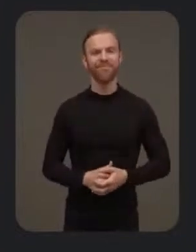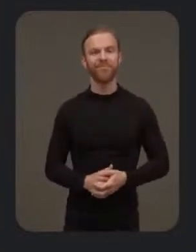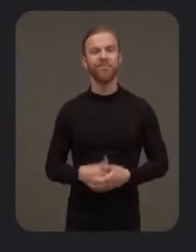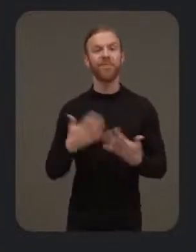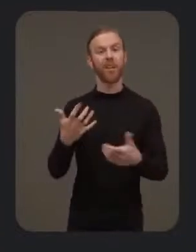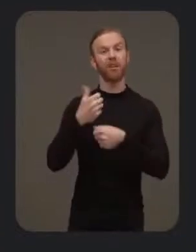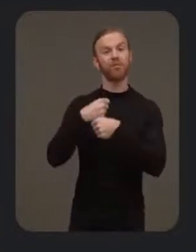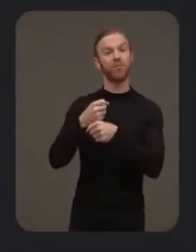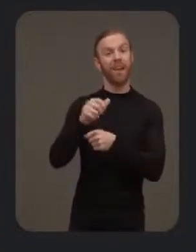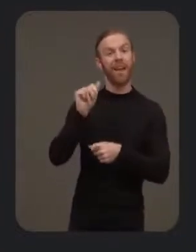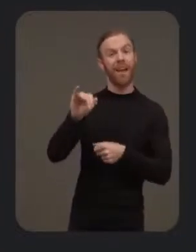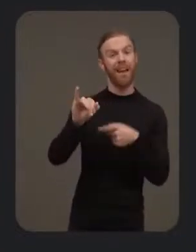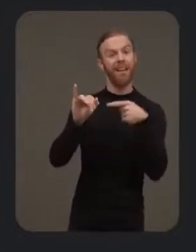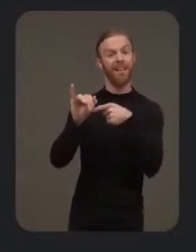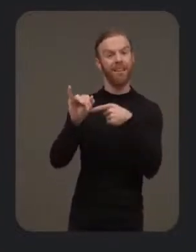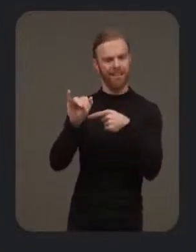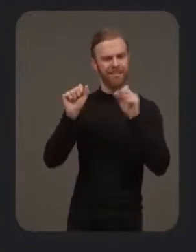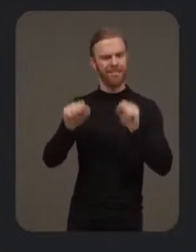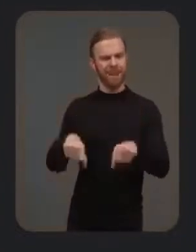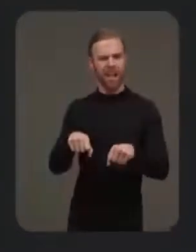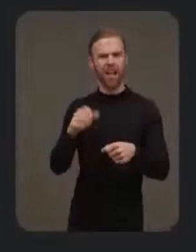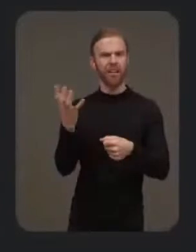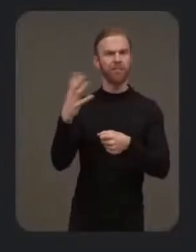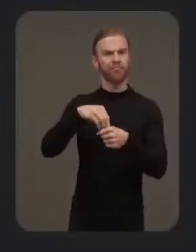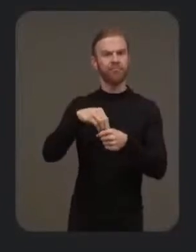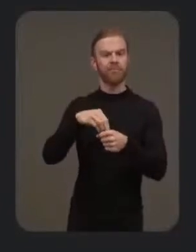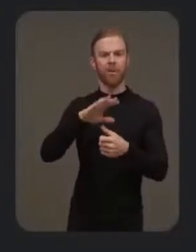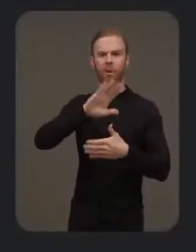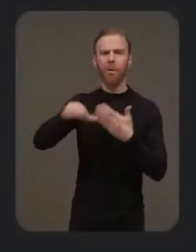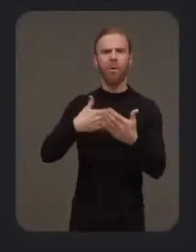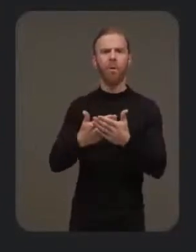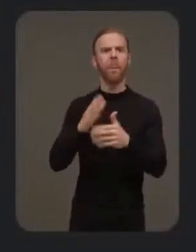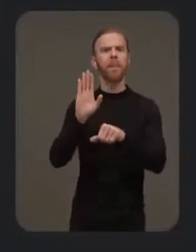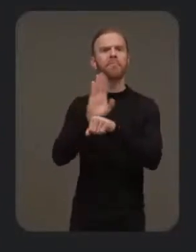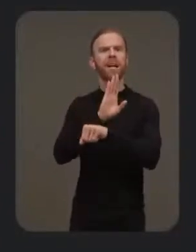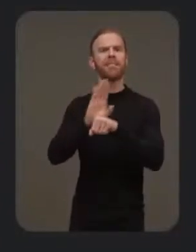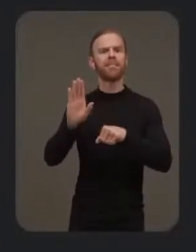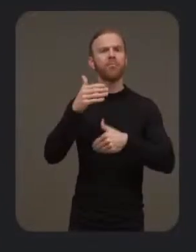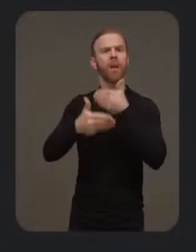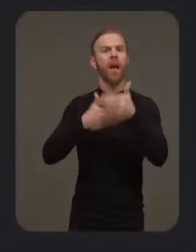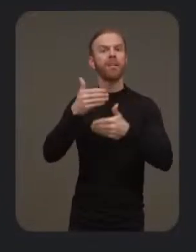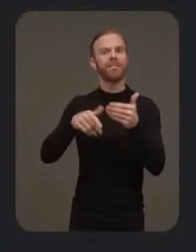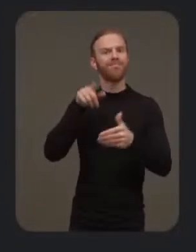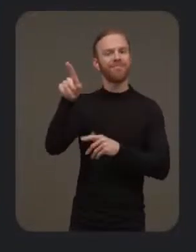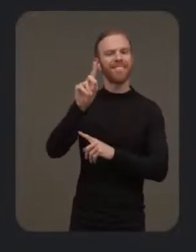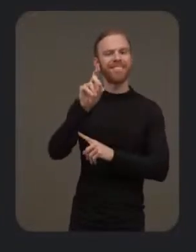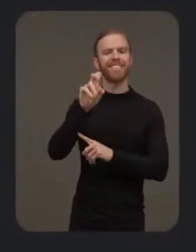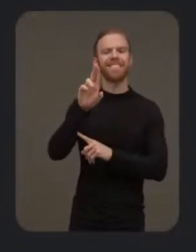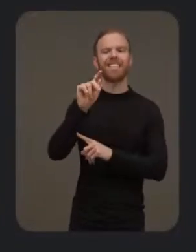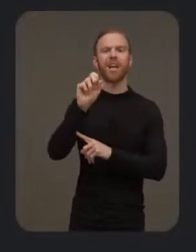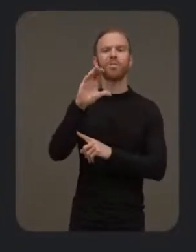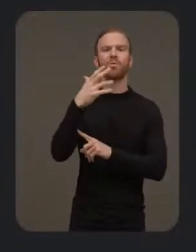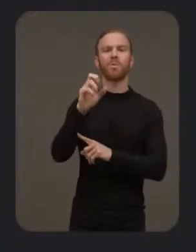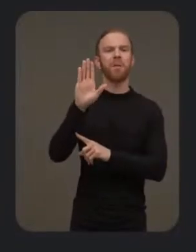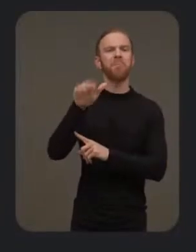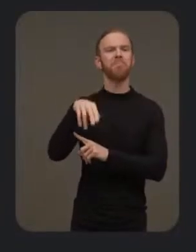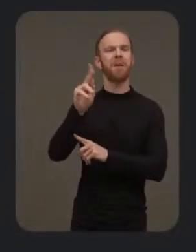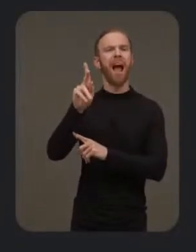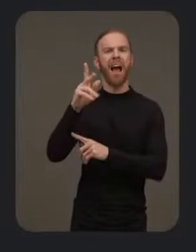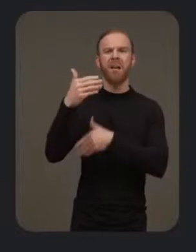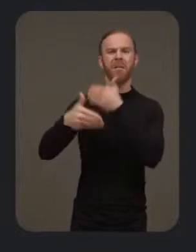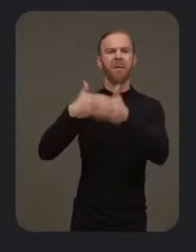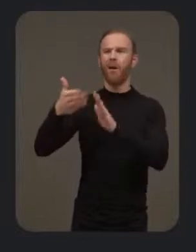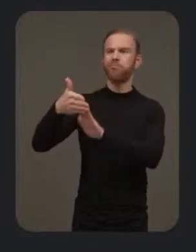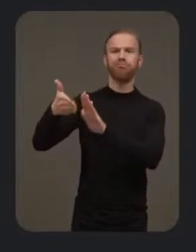Generative AI can be incorporated in all the business processes Deutsche Bank is running. The partnership with Google